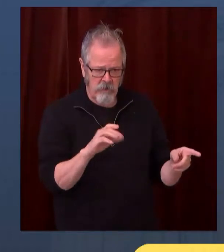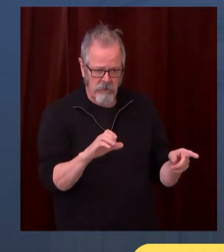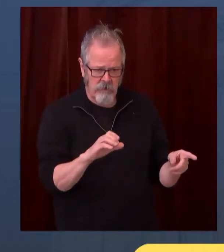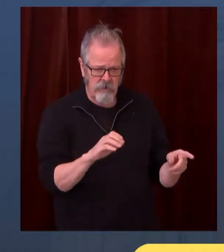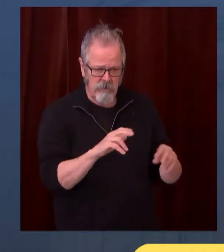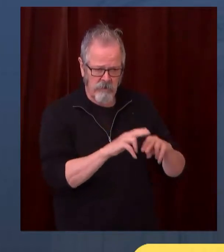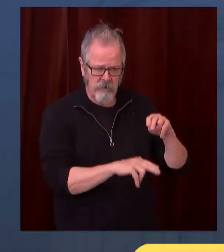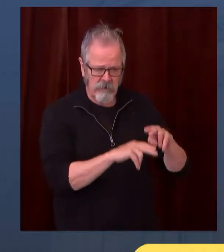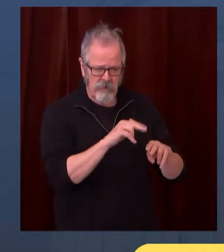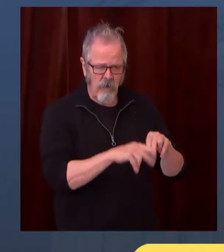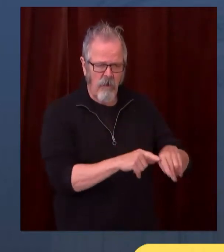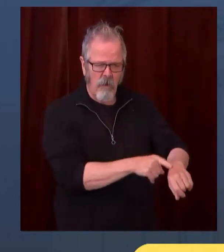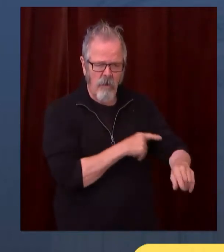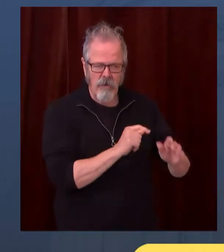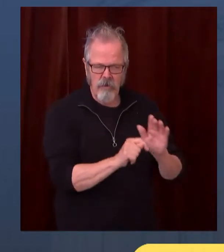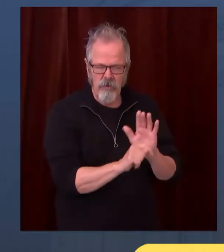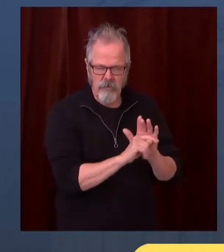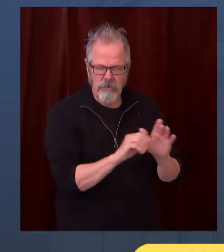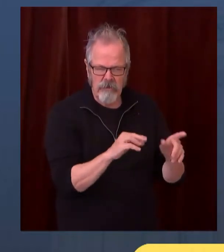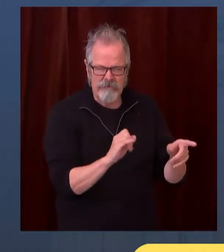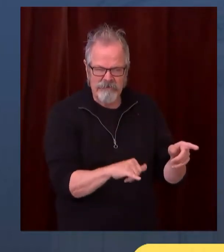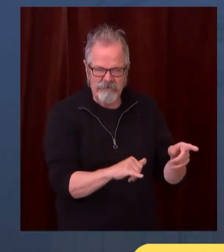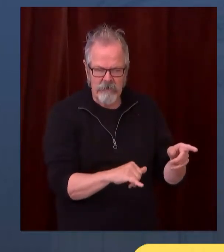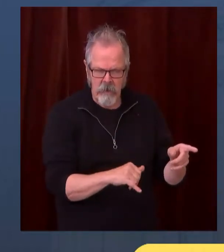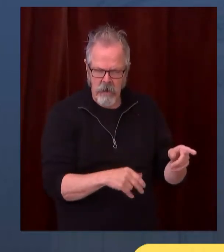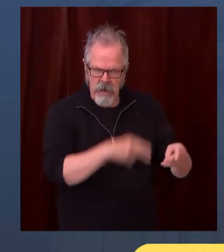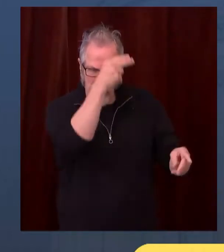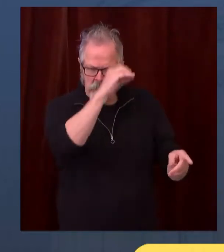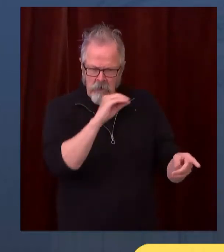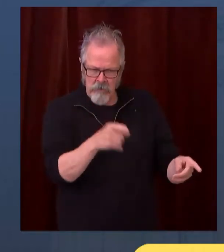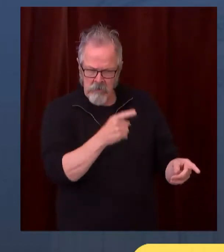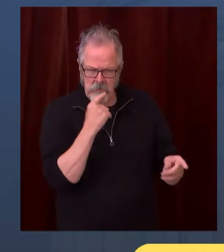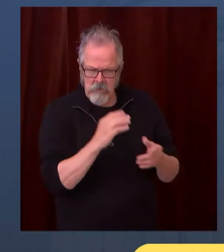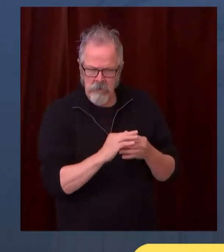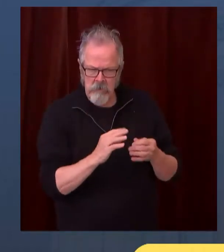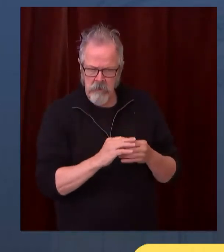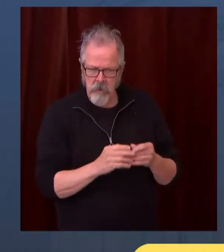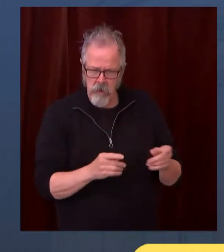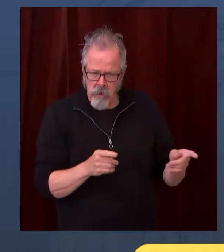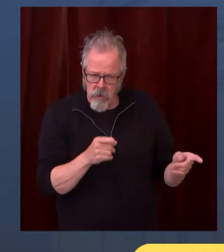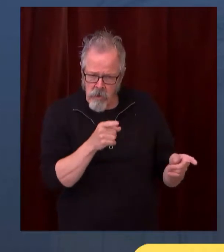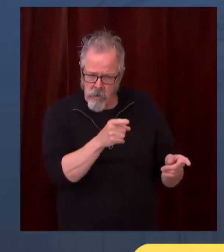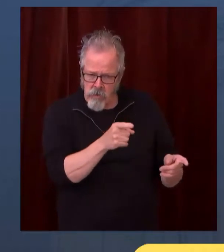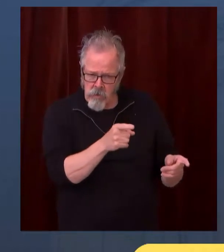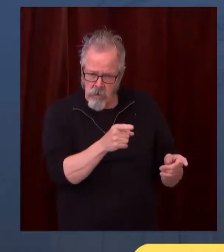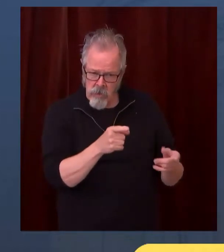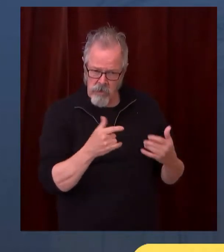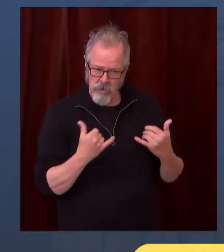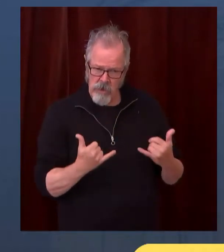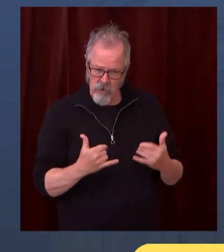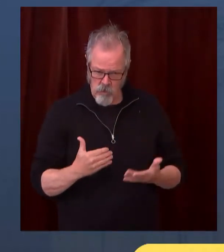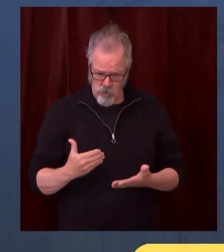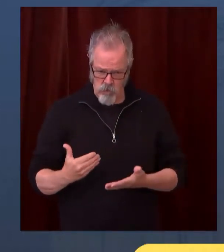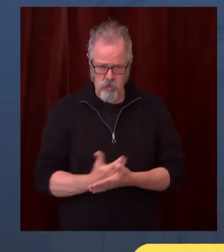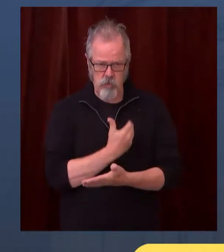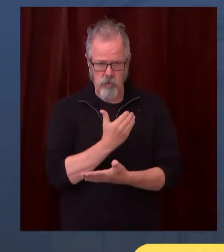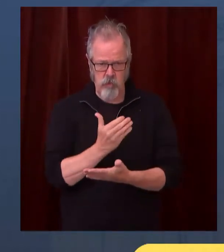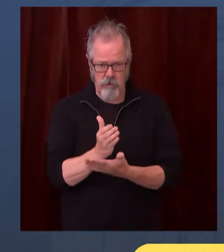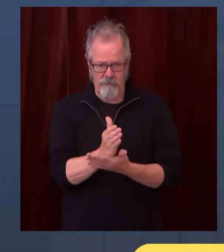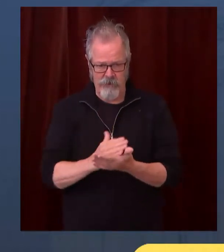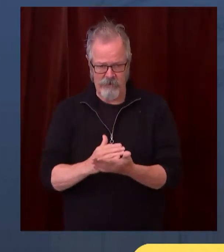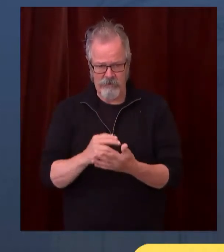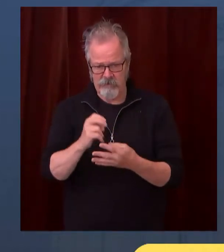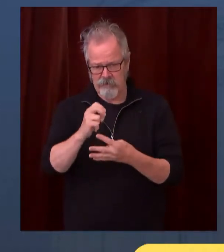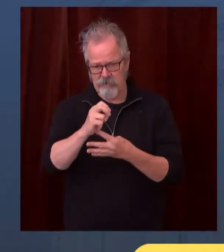looking at, how this reopening will affect the death numbers? In other words, do you expect more deaths or a higher percentage of deaths associated with long-term